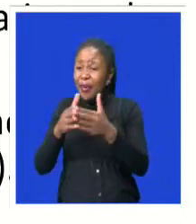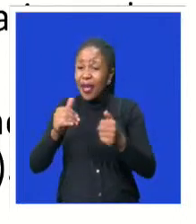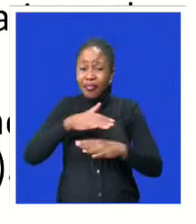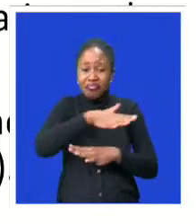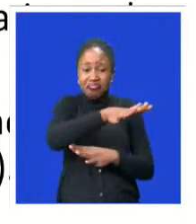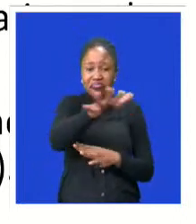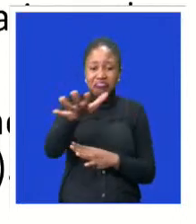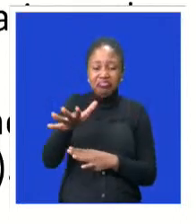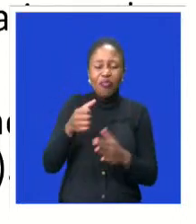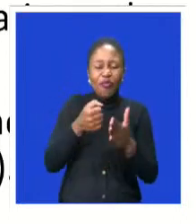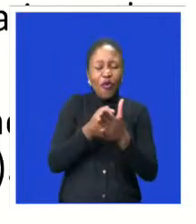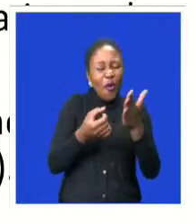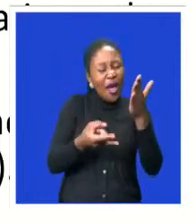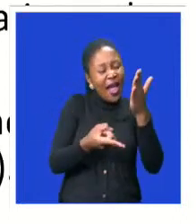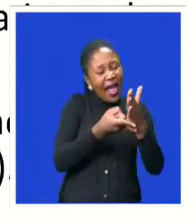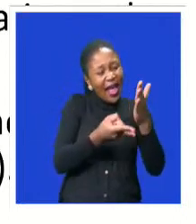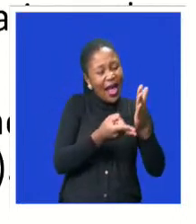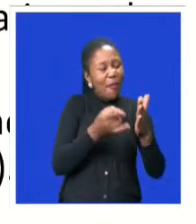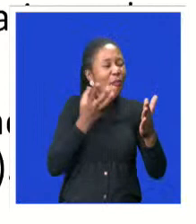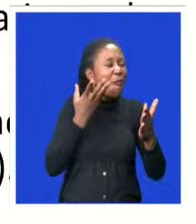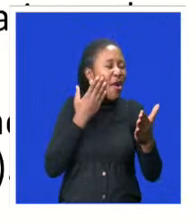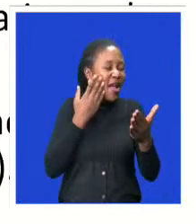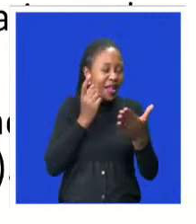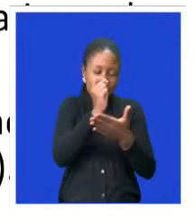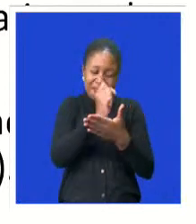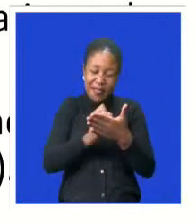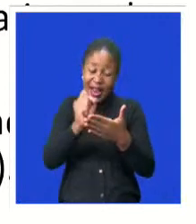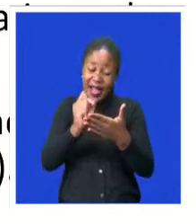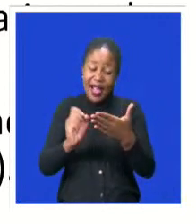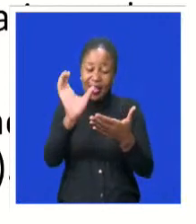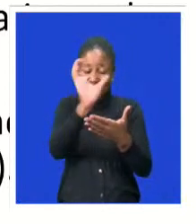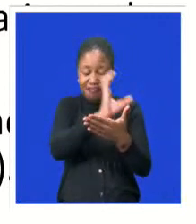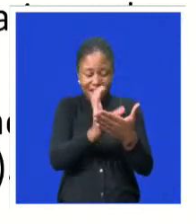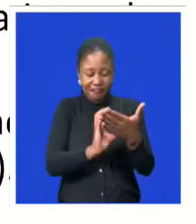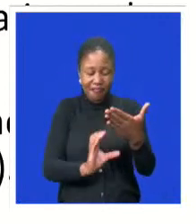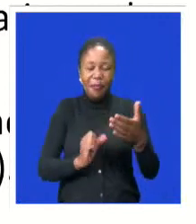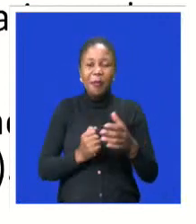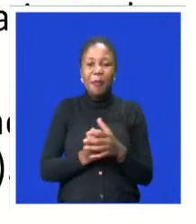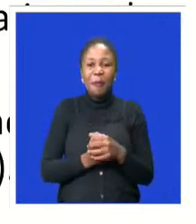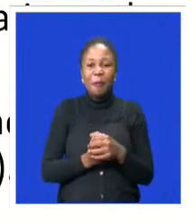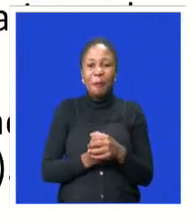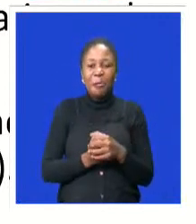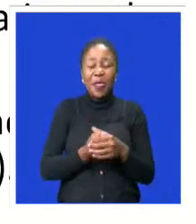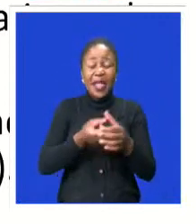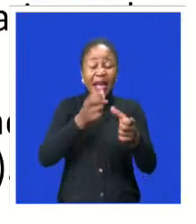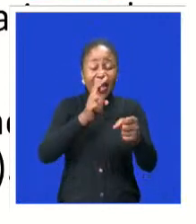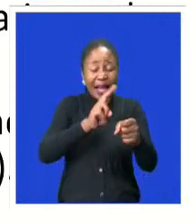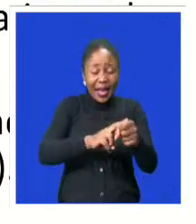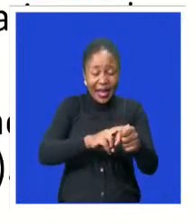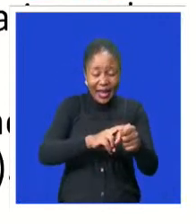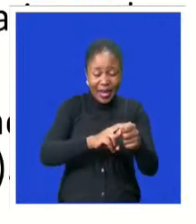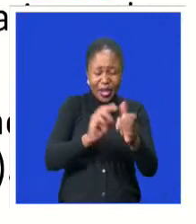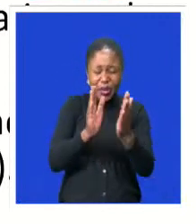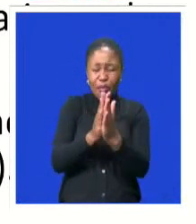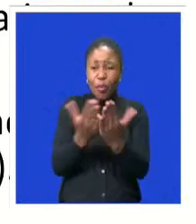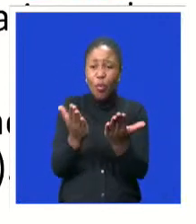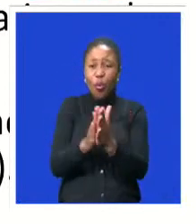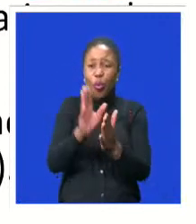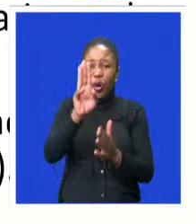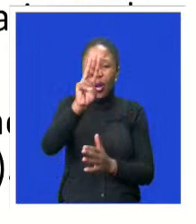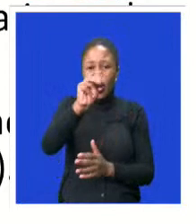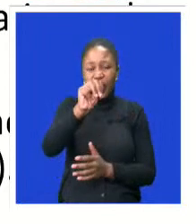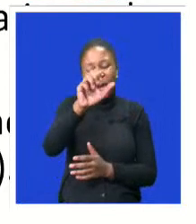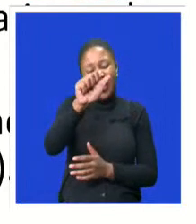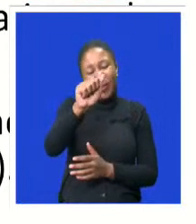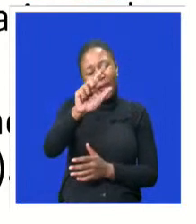then the magazine, how does it help us? It offers a wide range of information and helps to catch